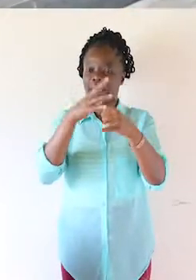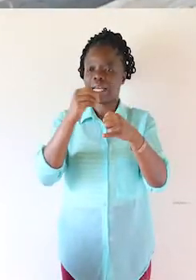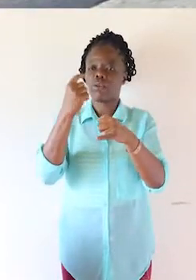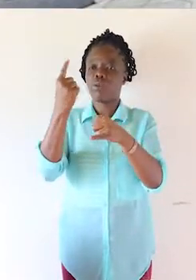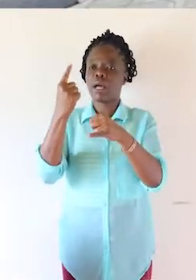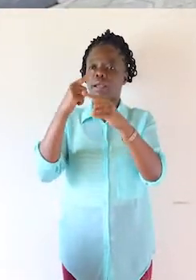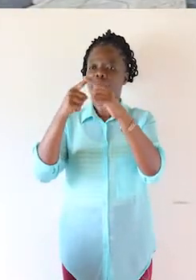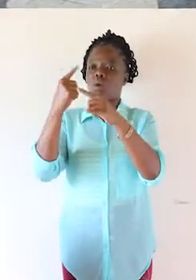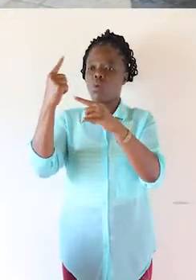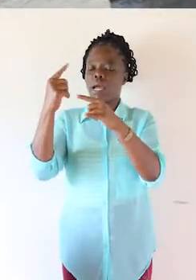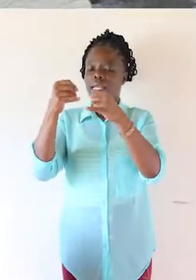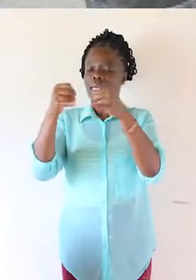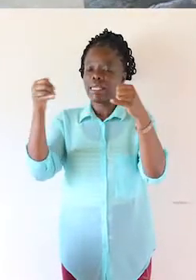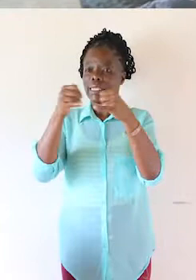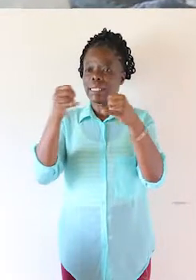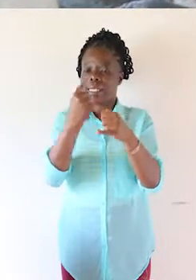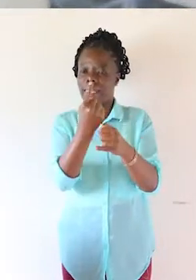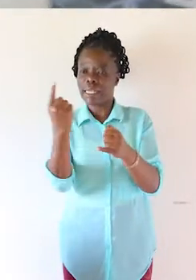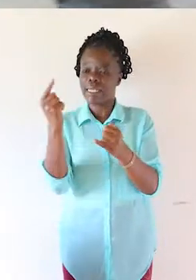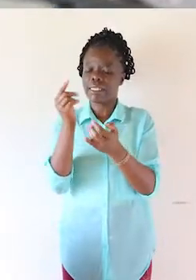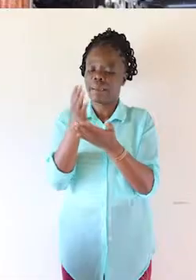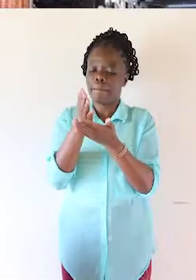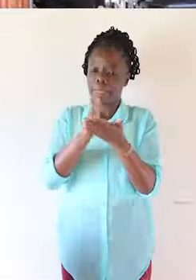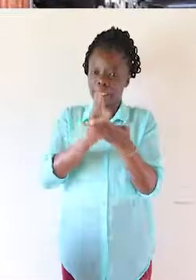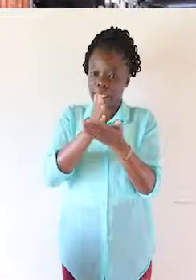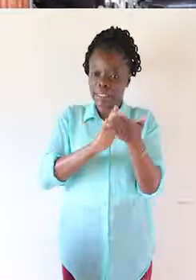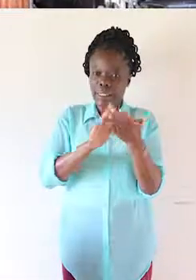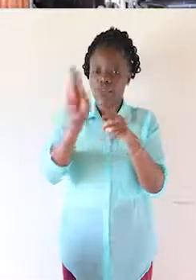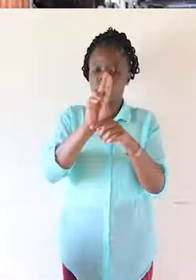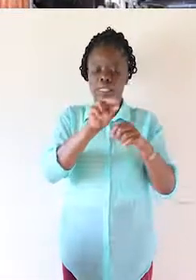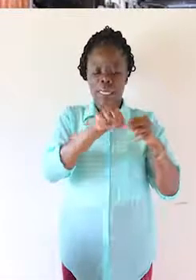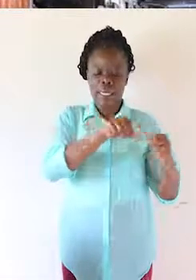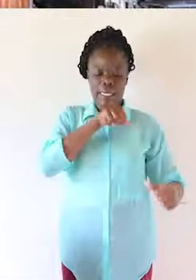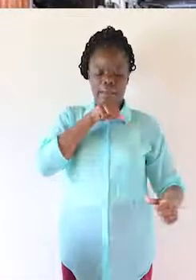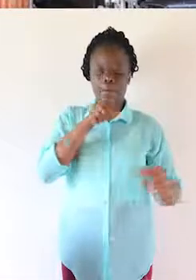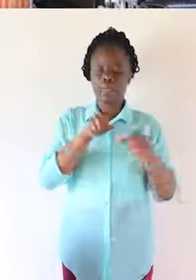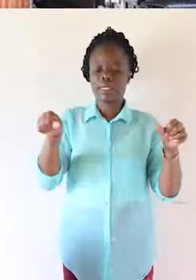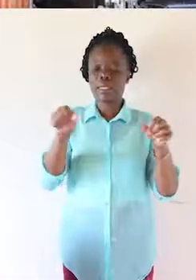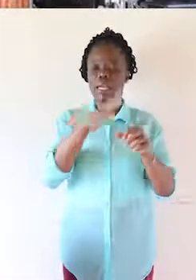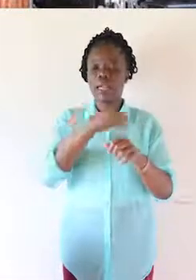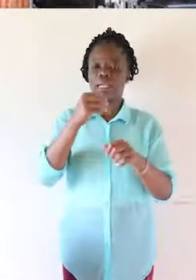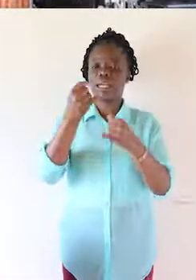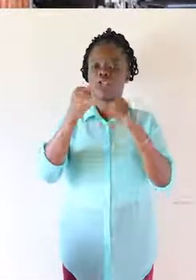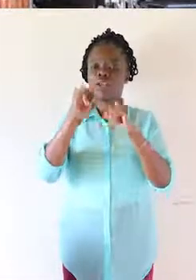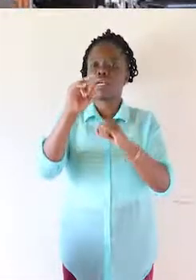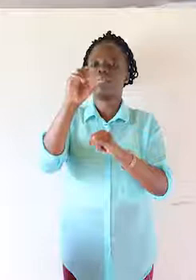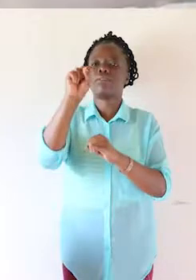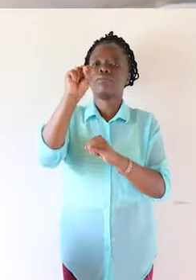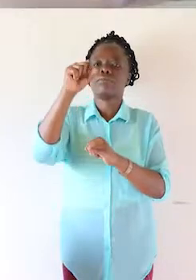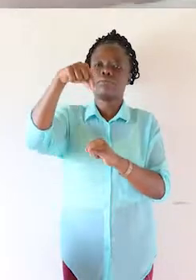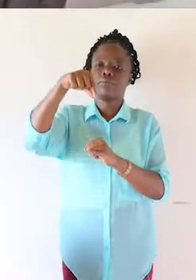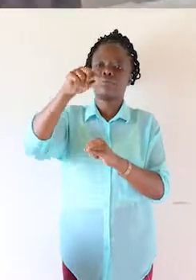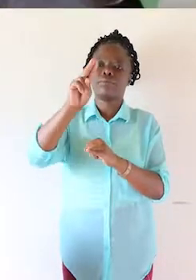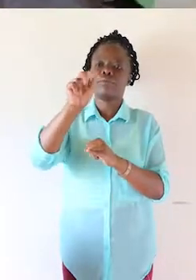inches, and 1 by 1 inch pieces using a tape measure and a tri square.